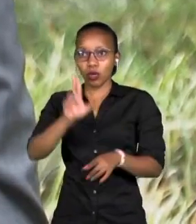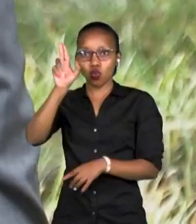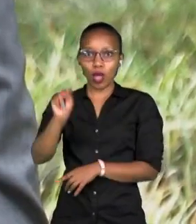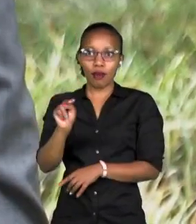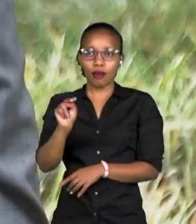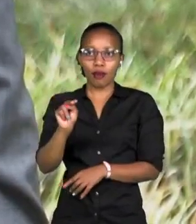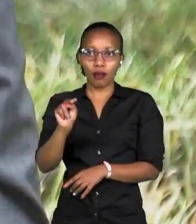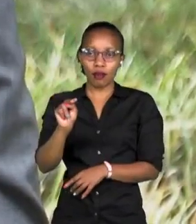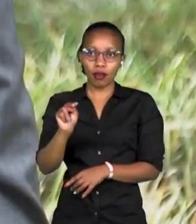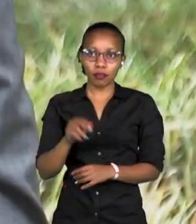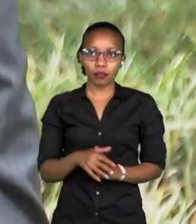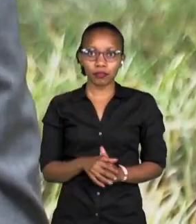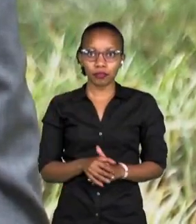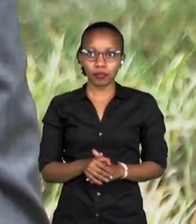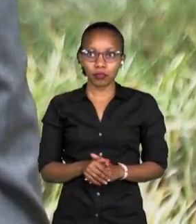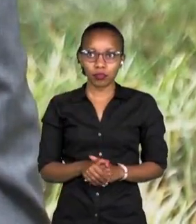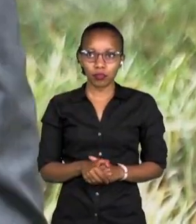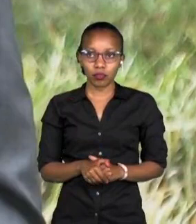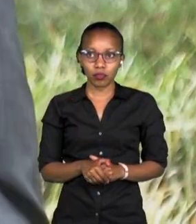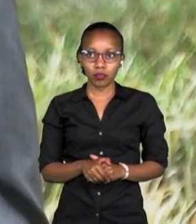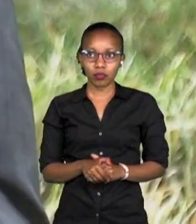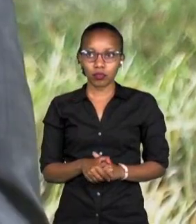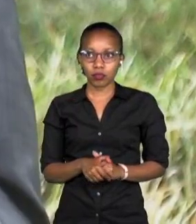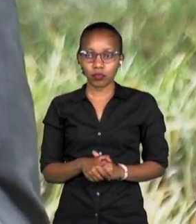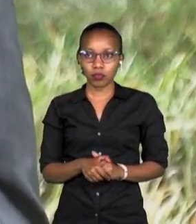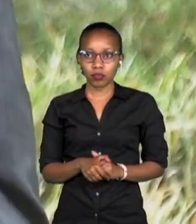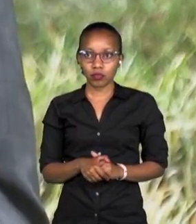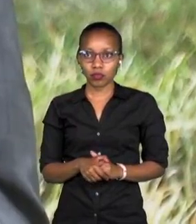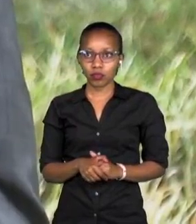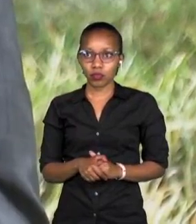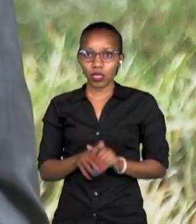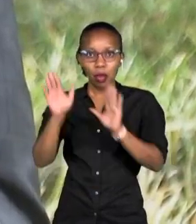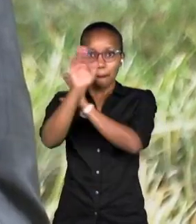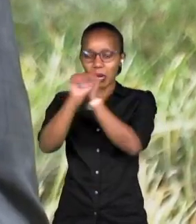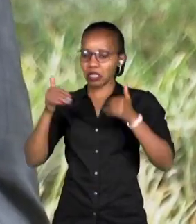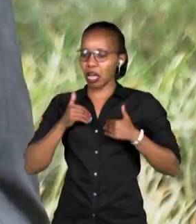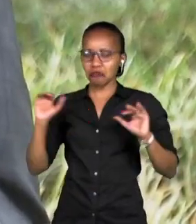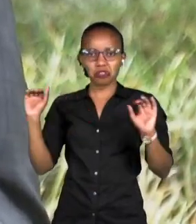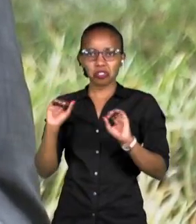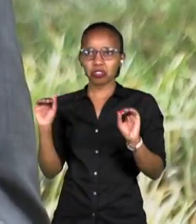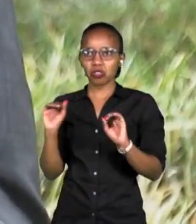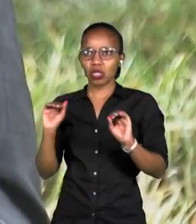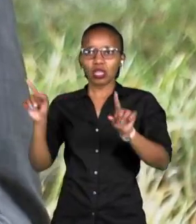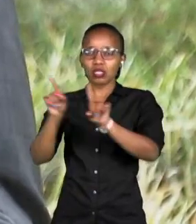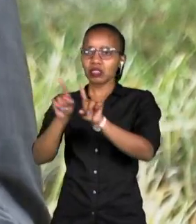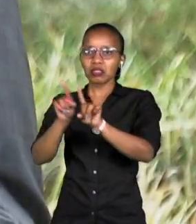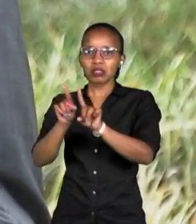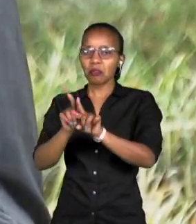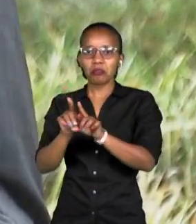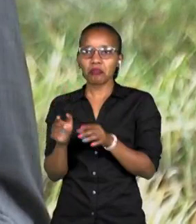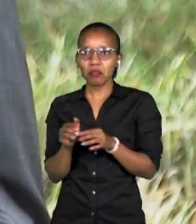Nations. There's no precedent in the history of mankind of that number of people